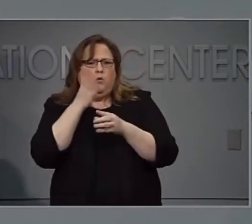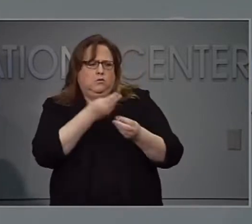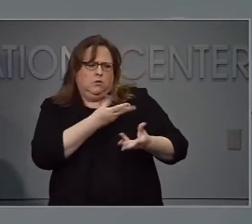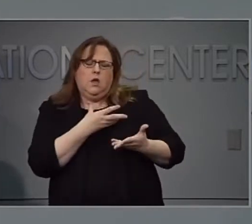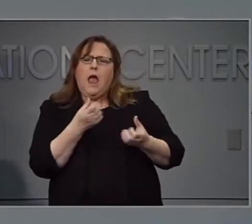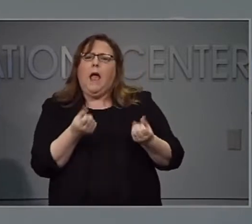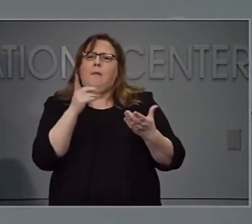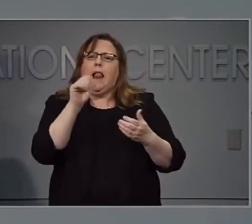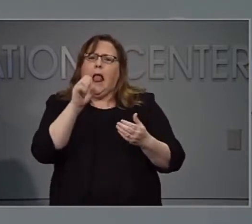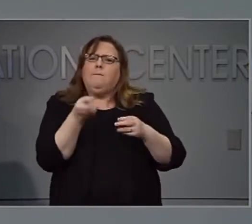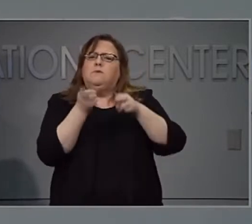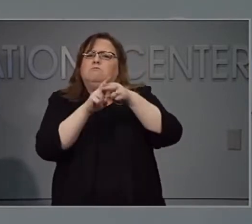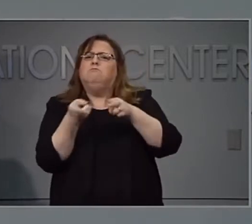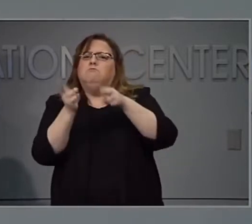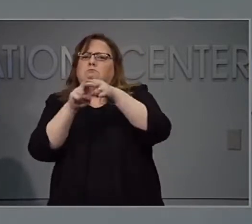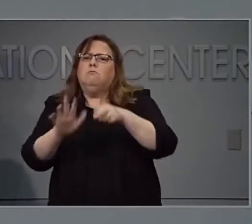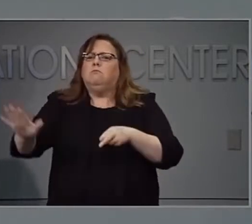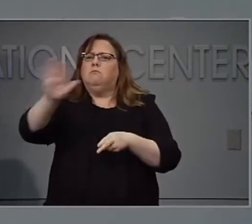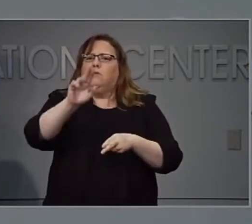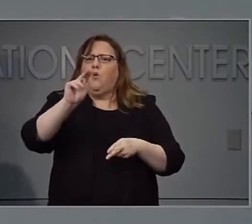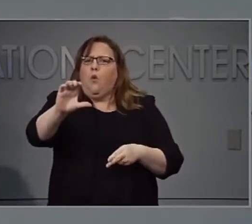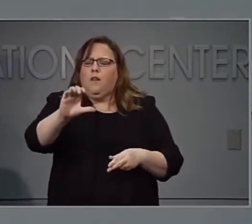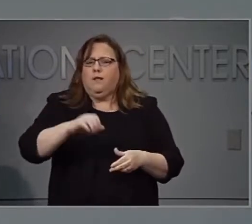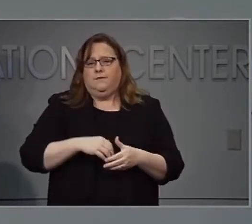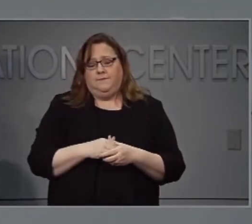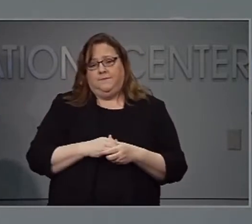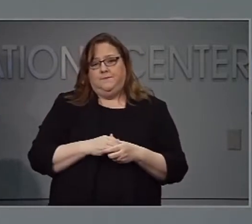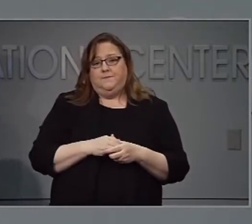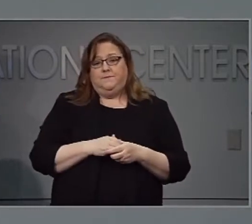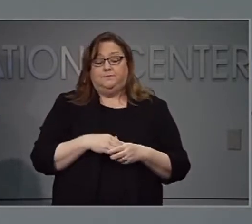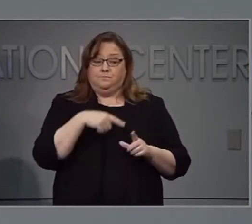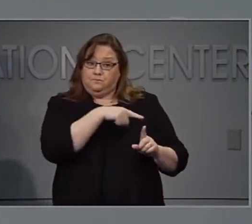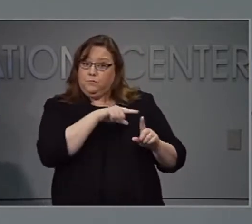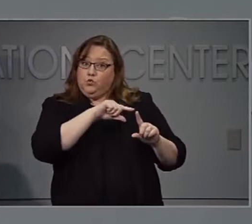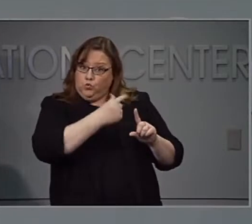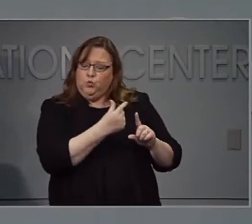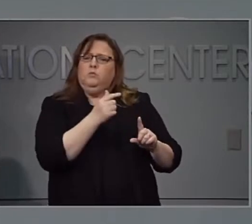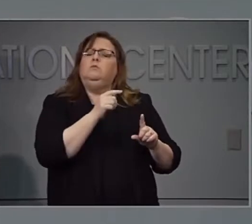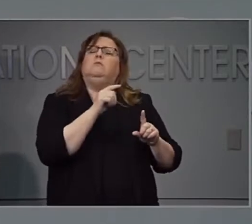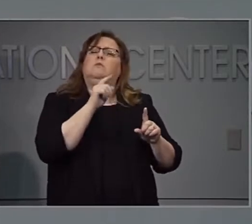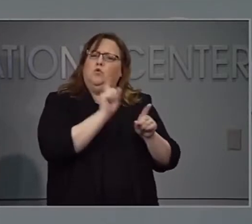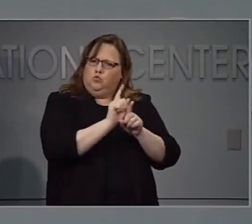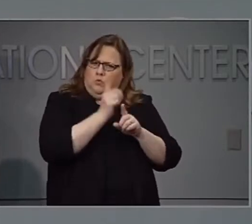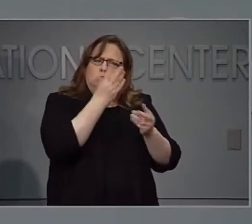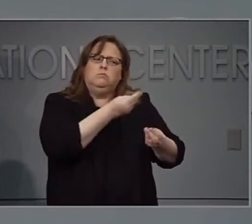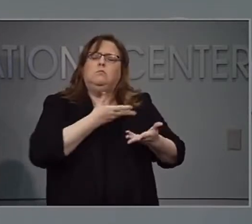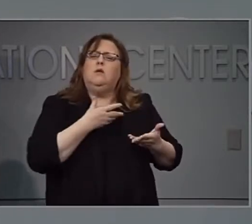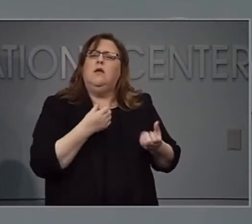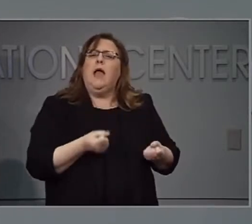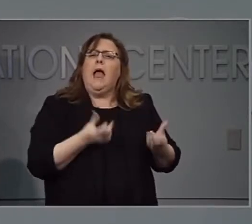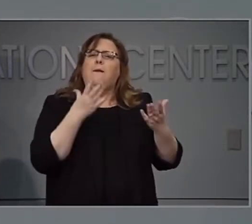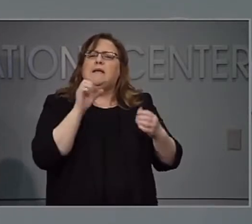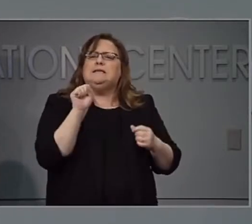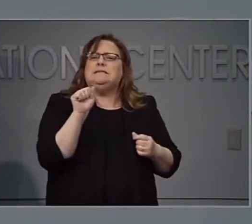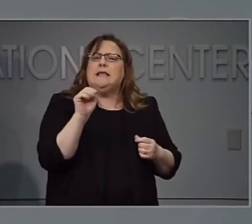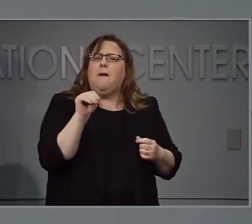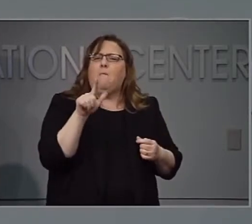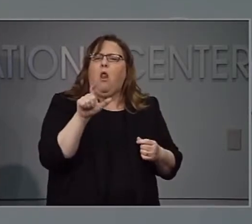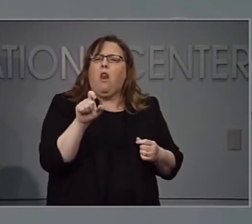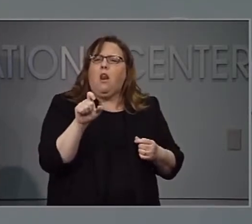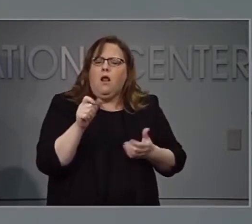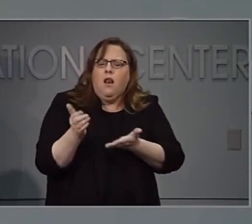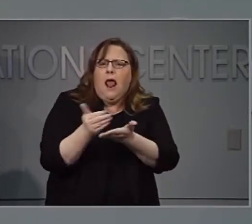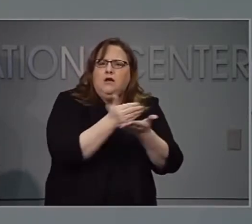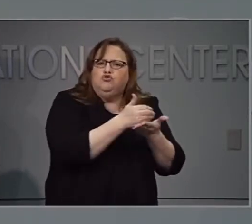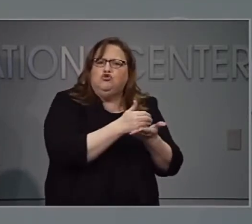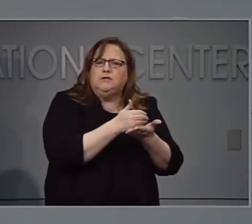the state. The work group will also advise us on how to expand the number of sample collection sites, again, making sure that